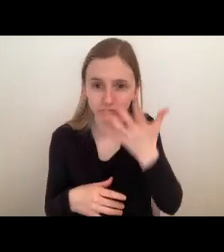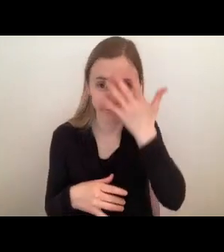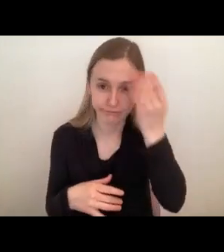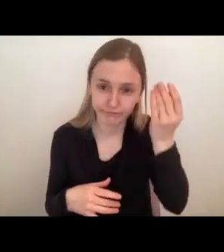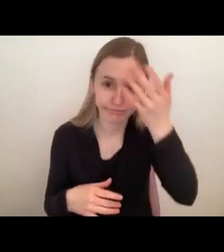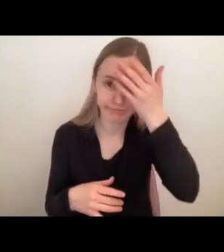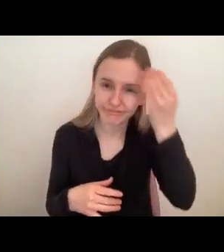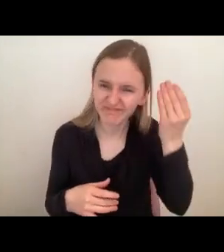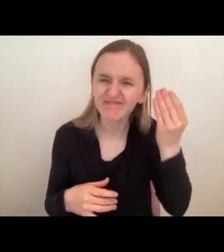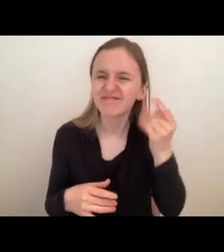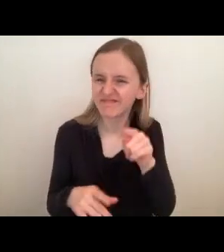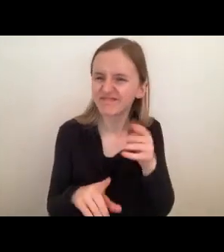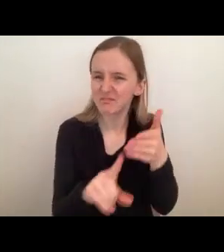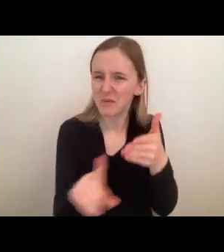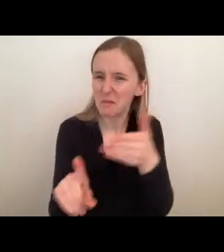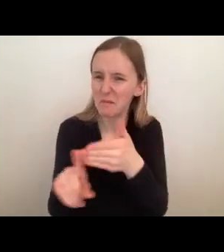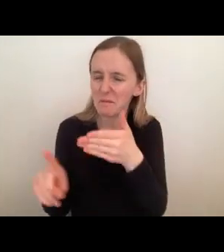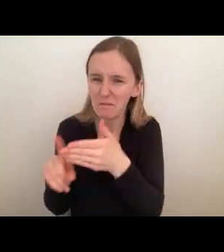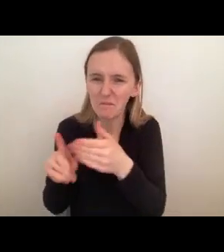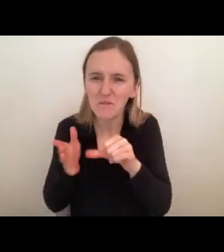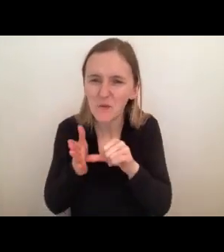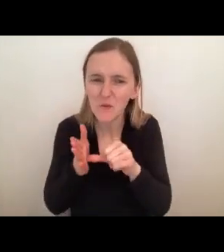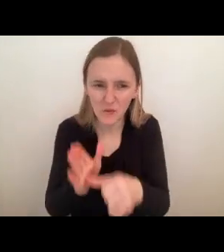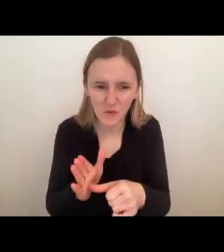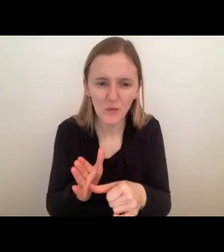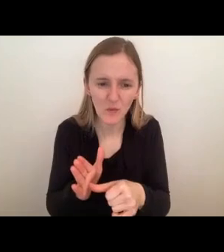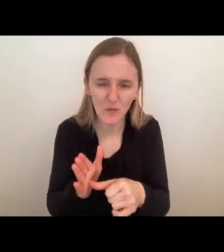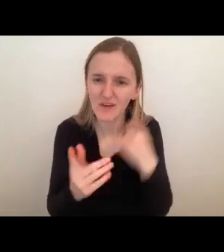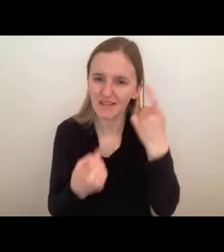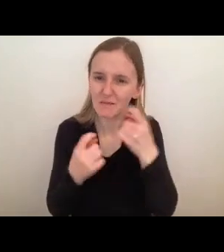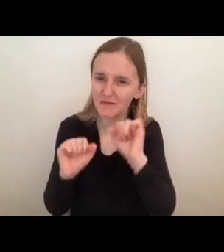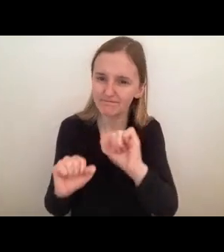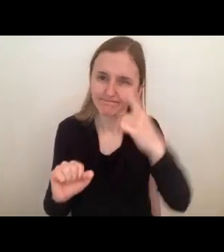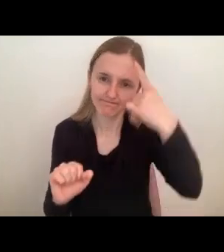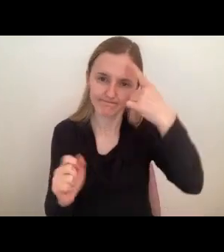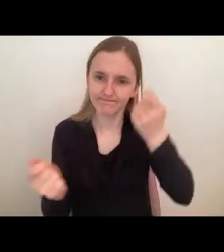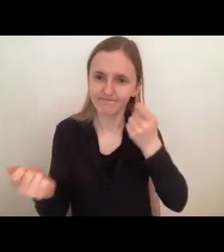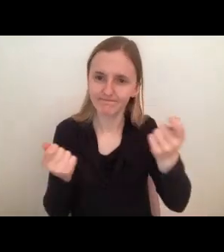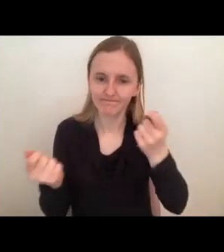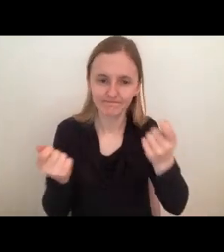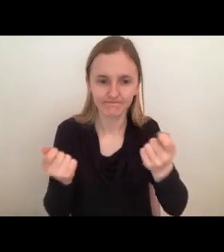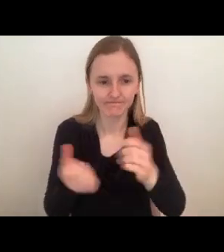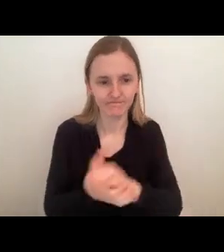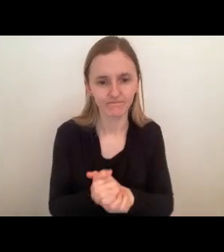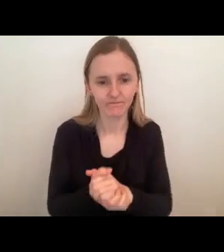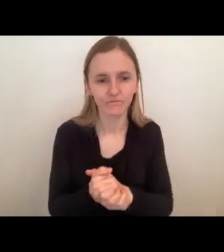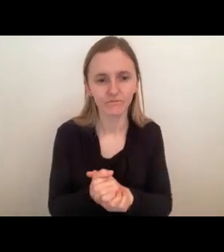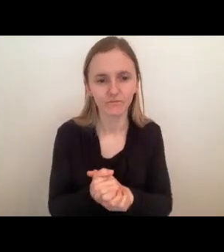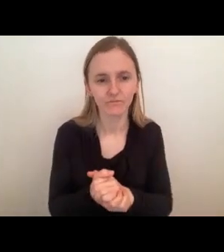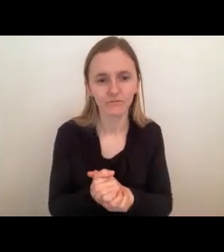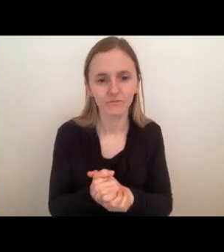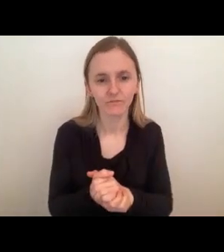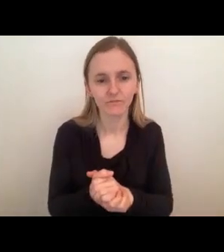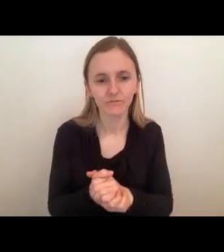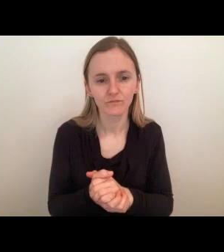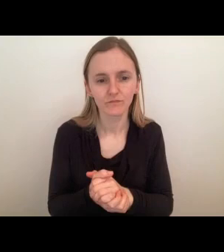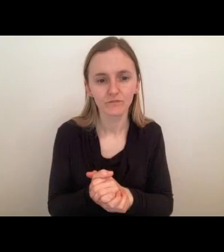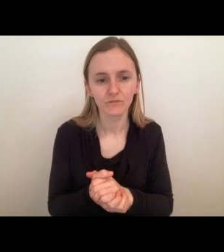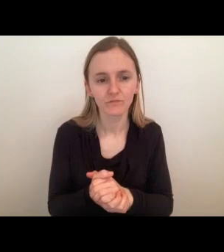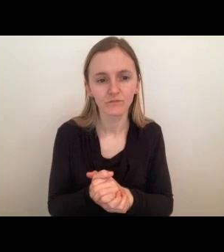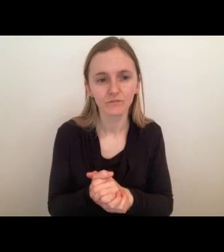see challenges in terms of their executive function. I think one of the important things